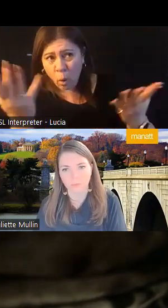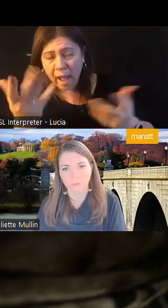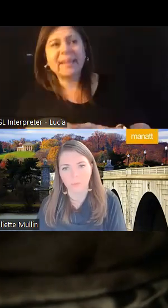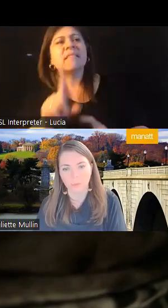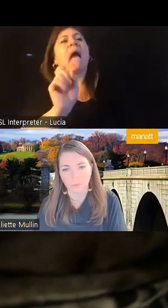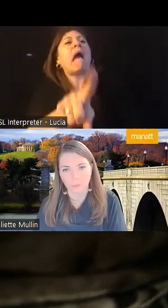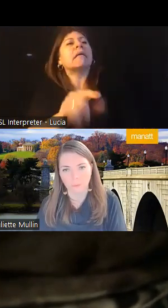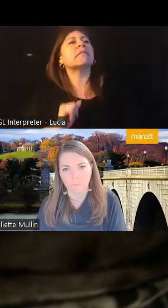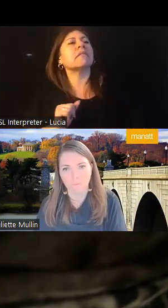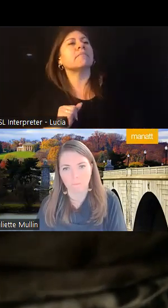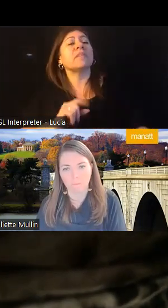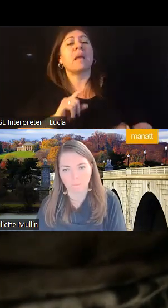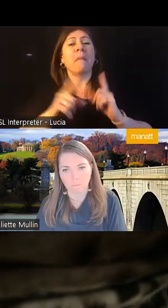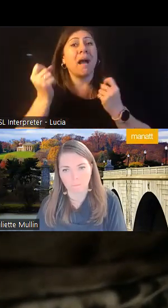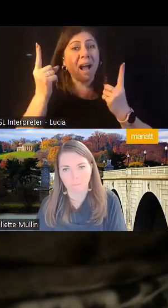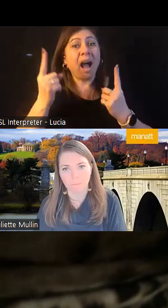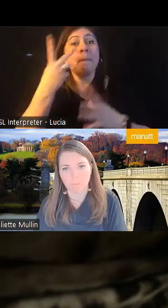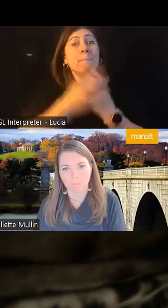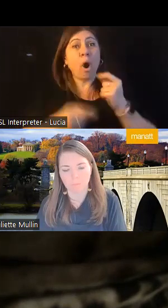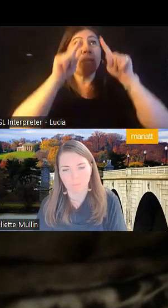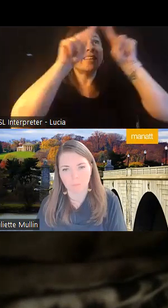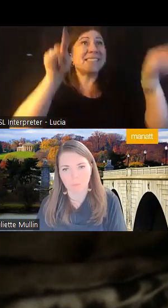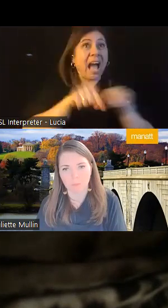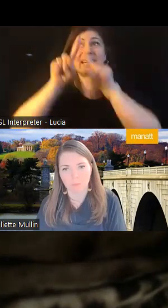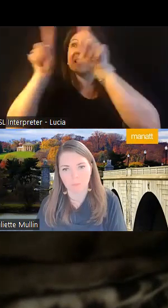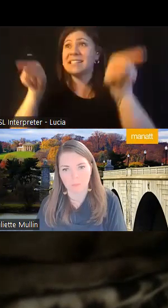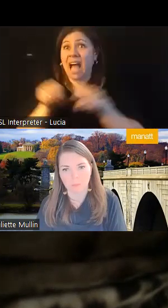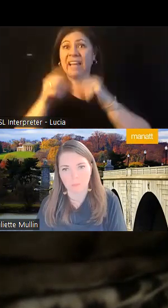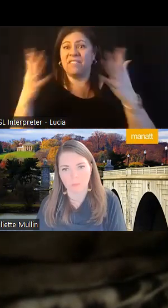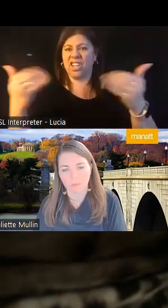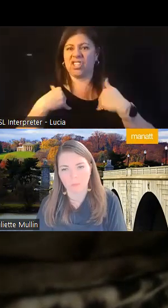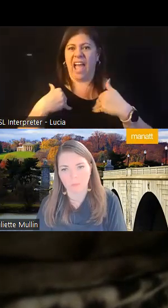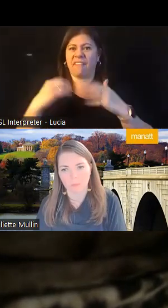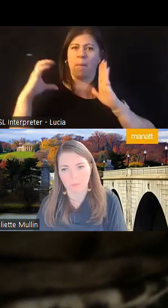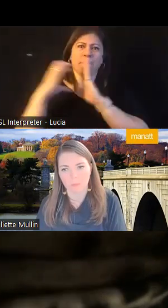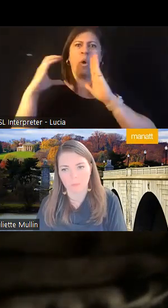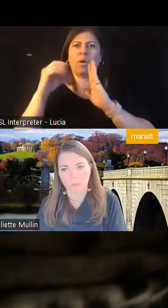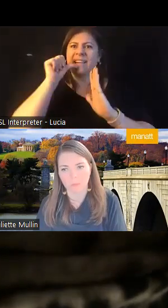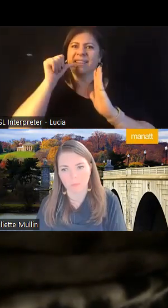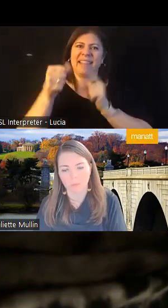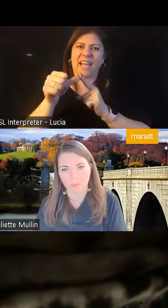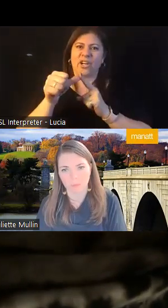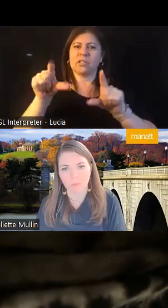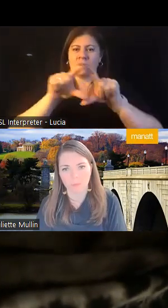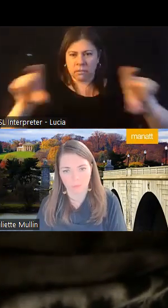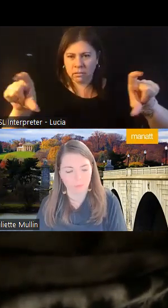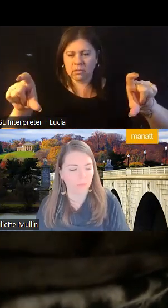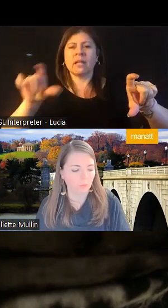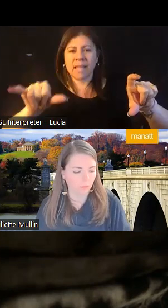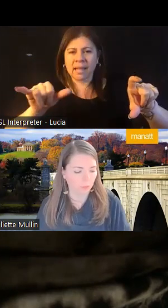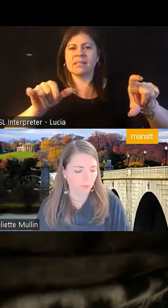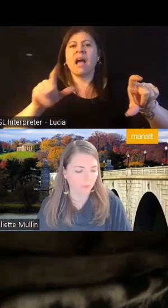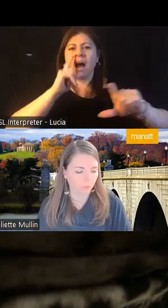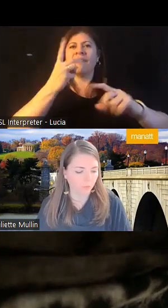letters on both of the signs that says visitation hours are strictly enforced. And that's